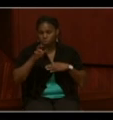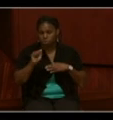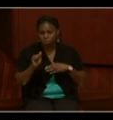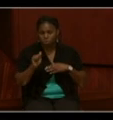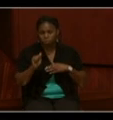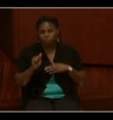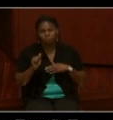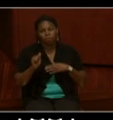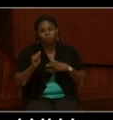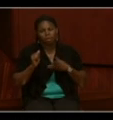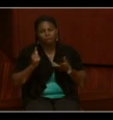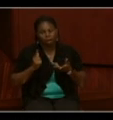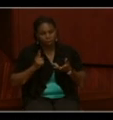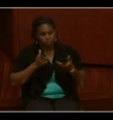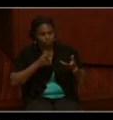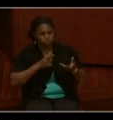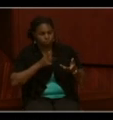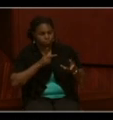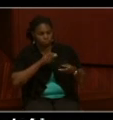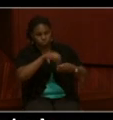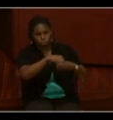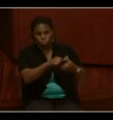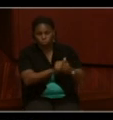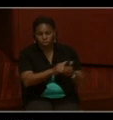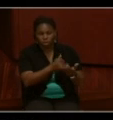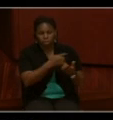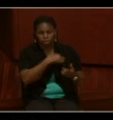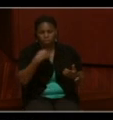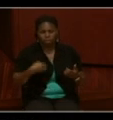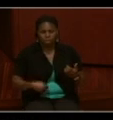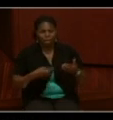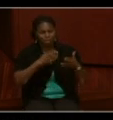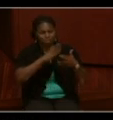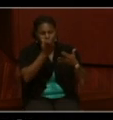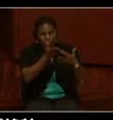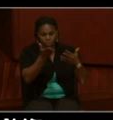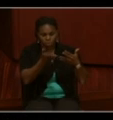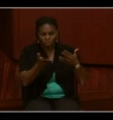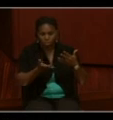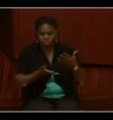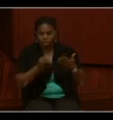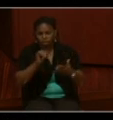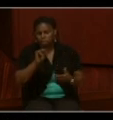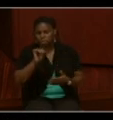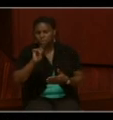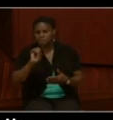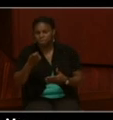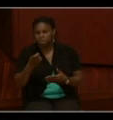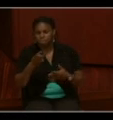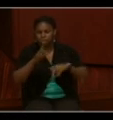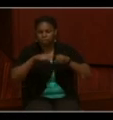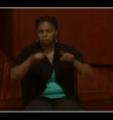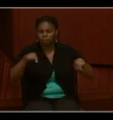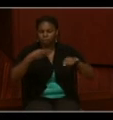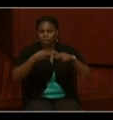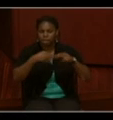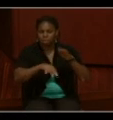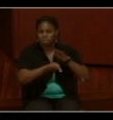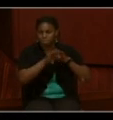delved into the Chinese Exclusion Act case files, file by file, and have indexed the various names that they've found in those